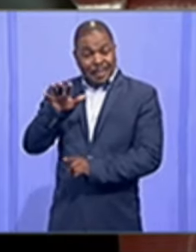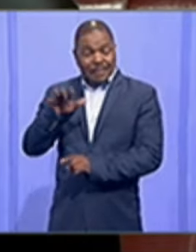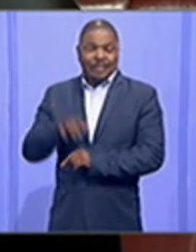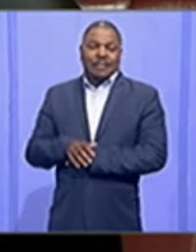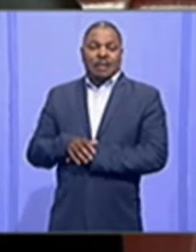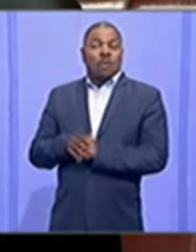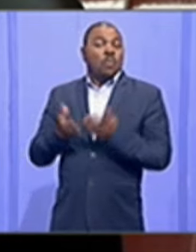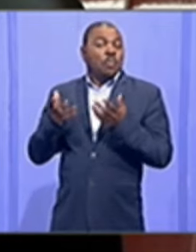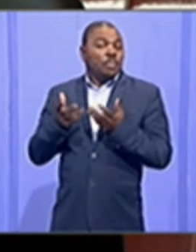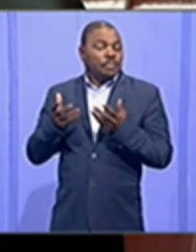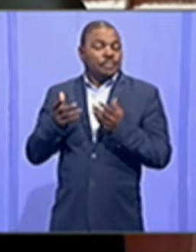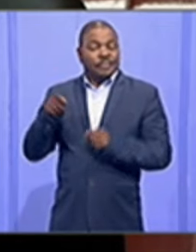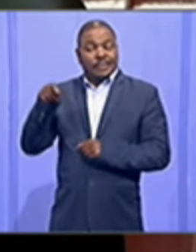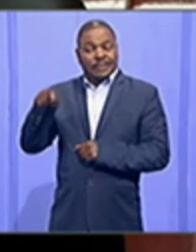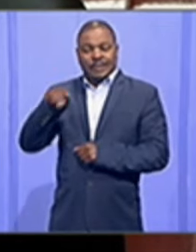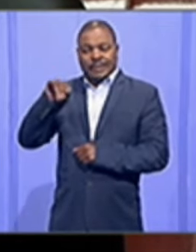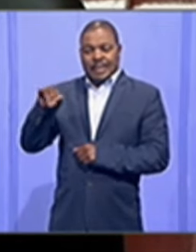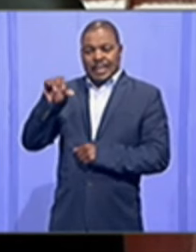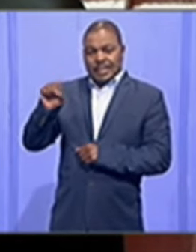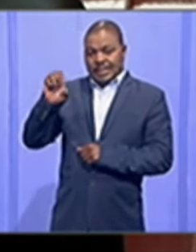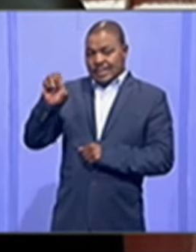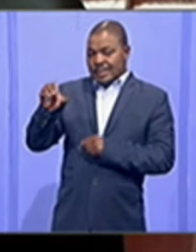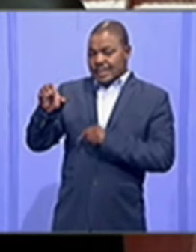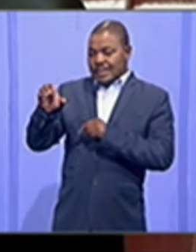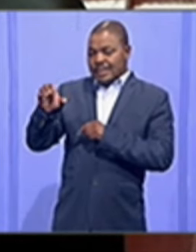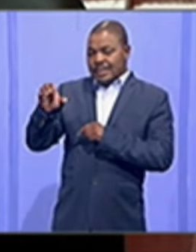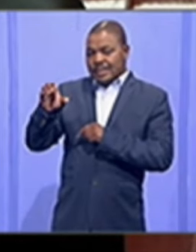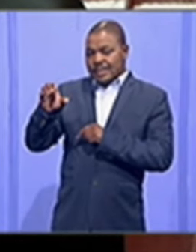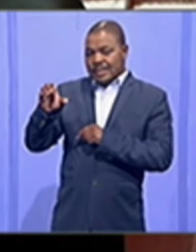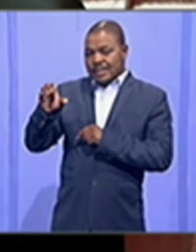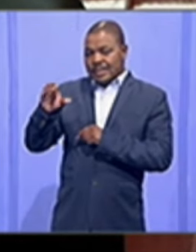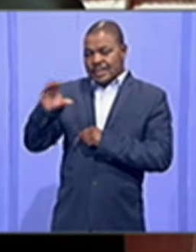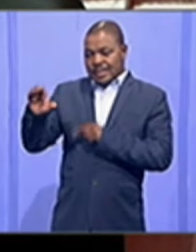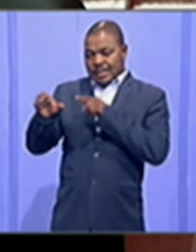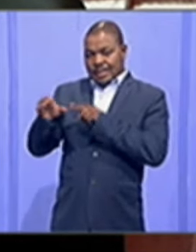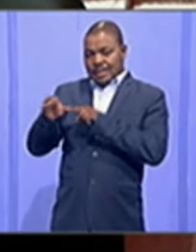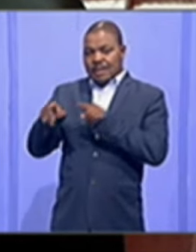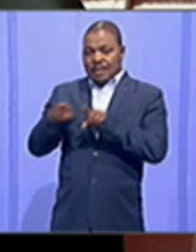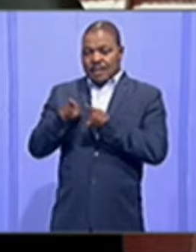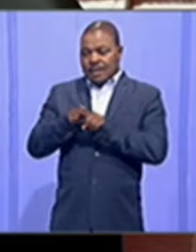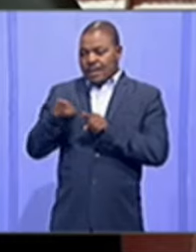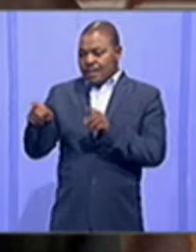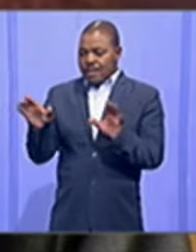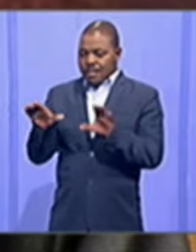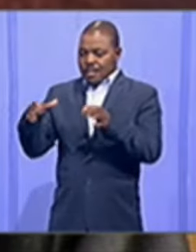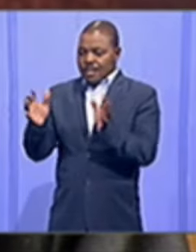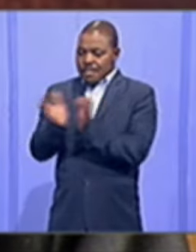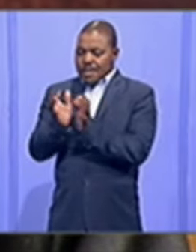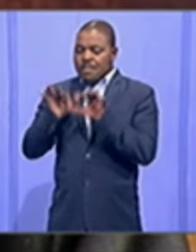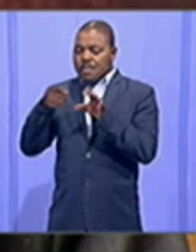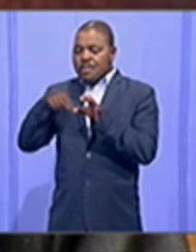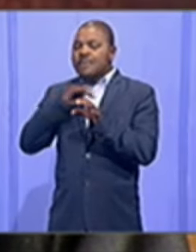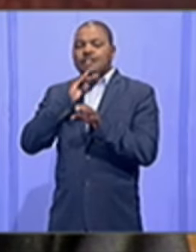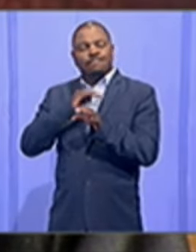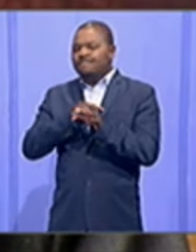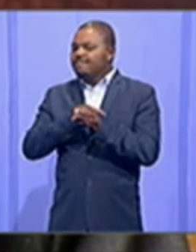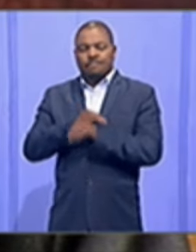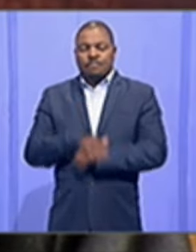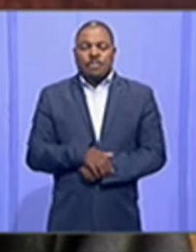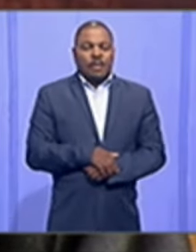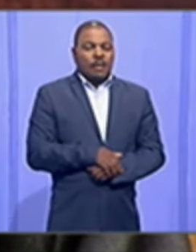the JSC as matters currently stand being improperly constituted.